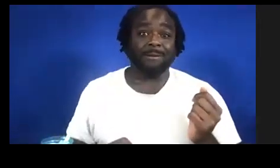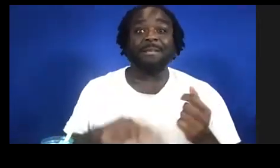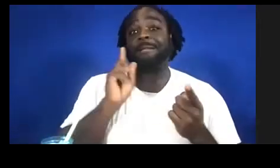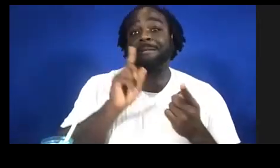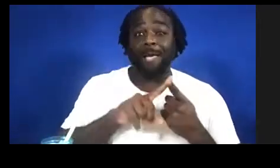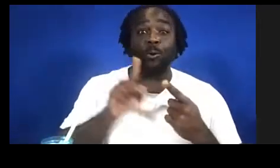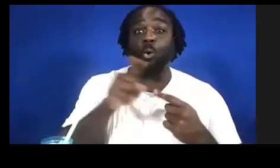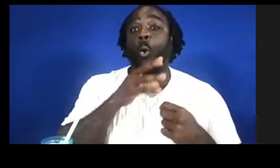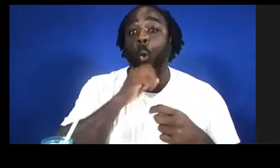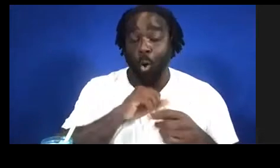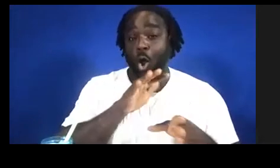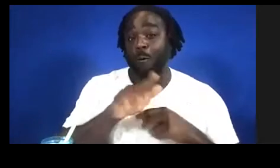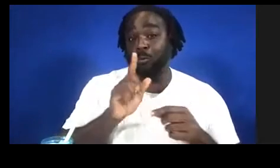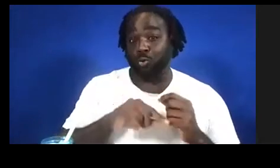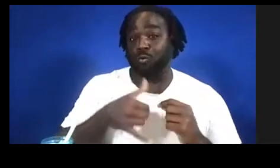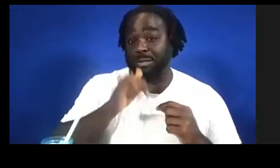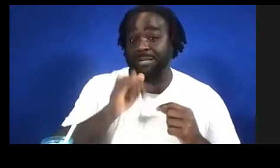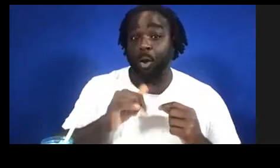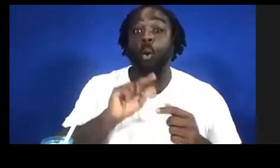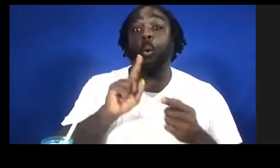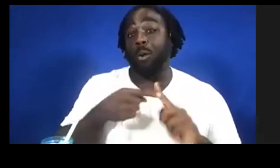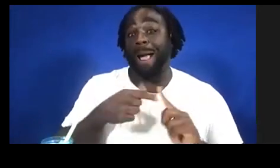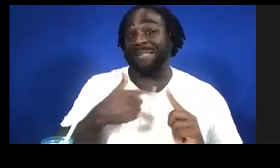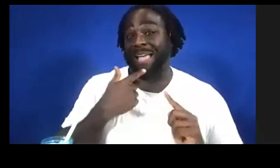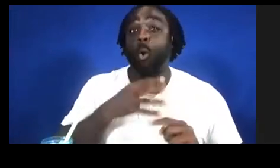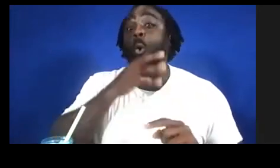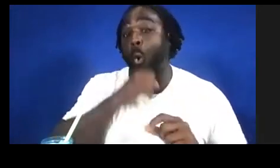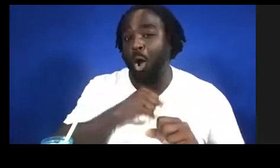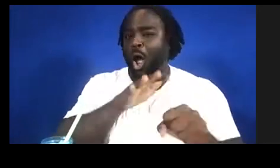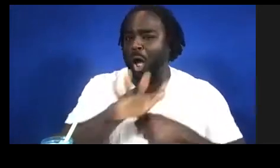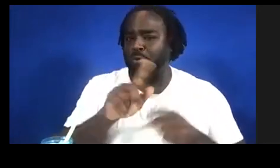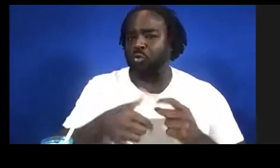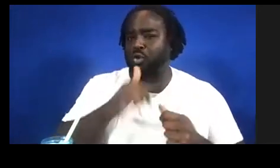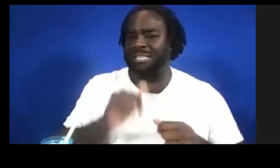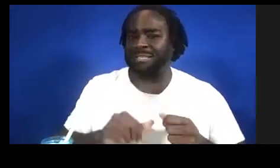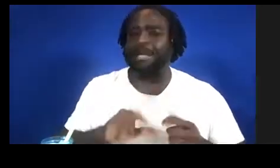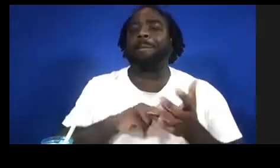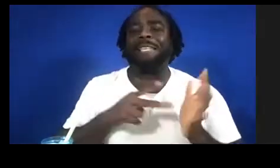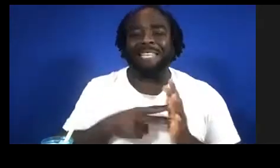say. Don't drink till you old enough to drink.